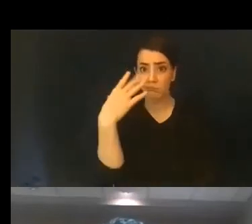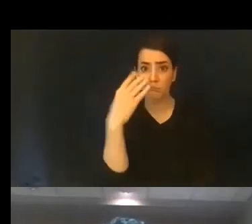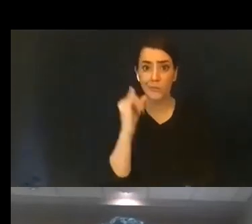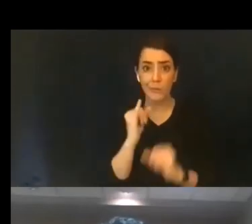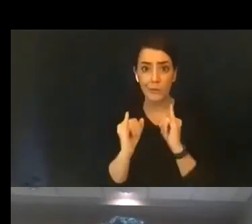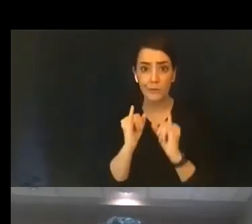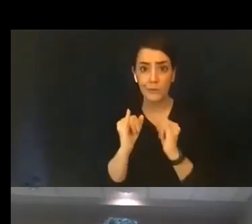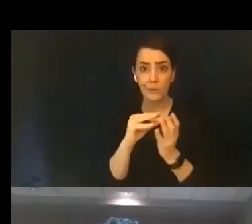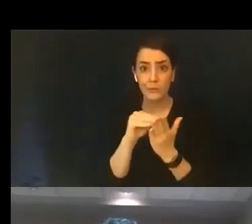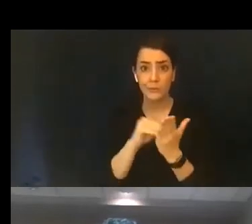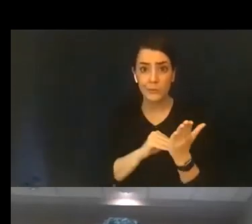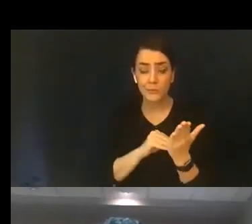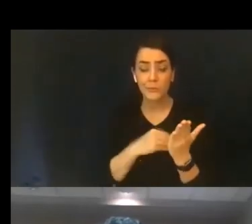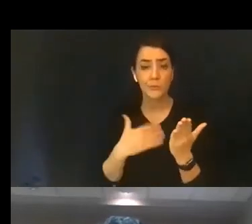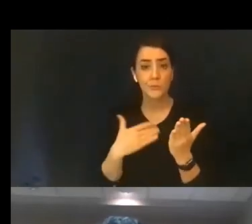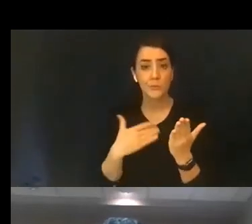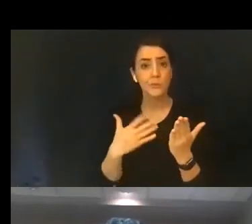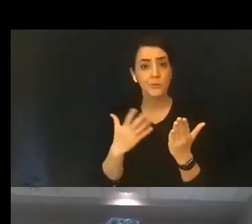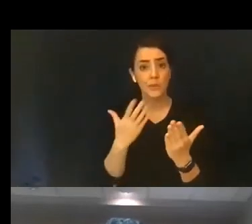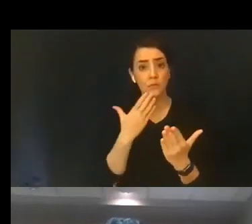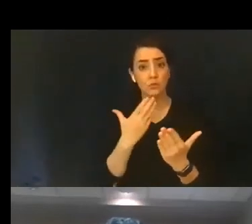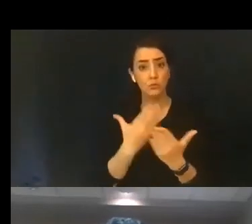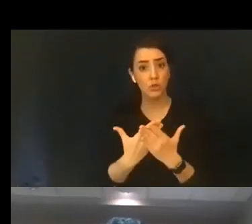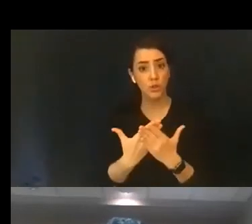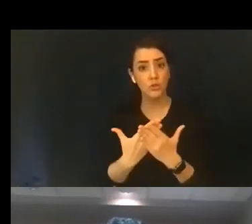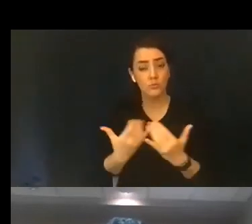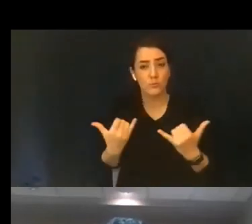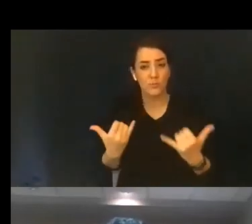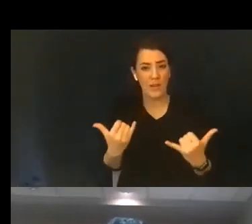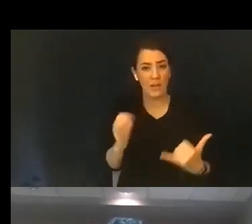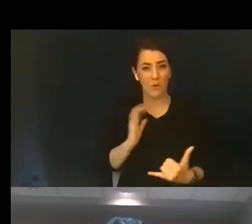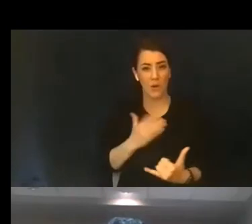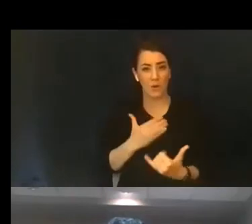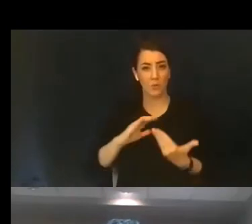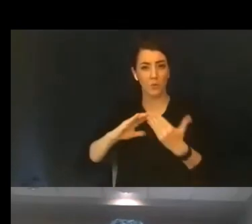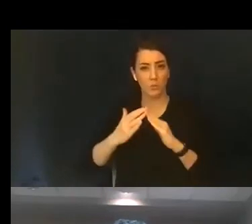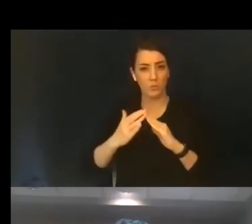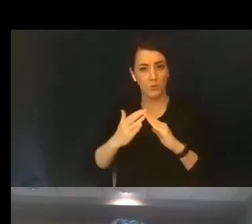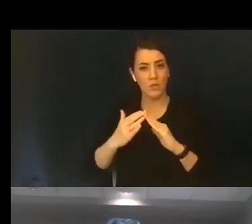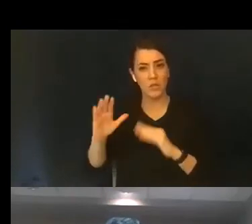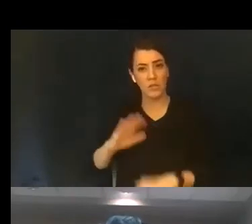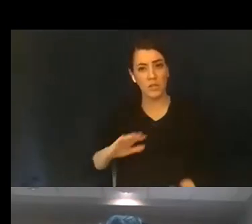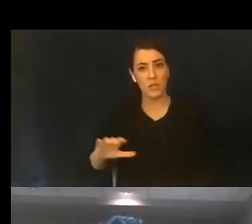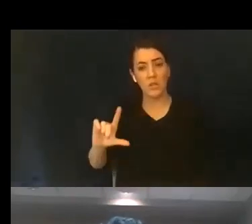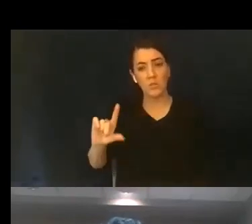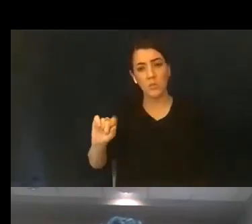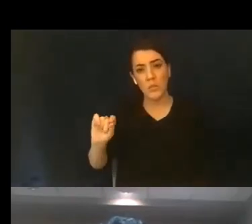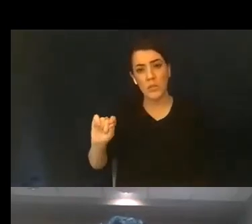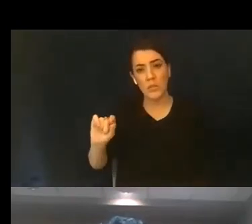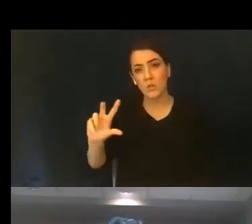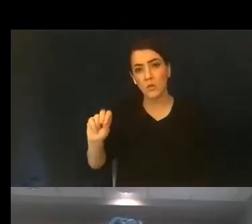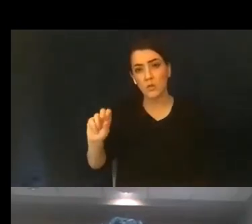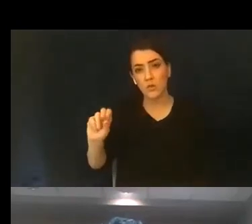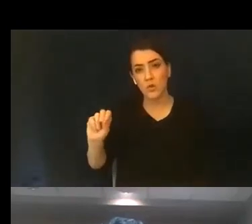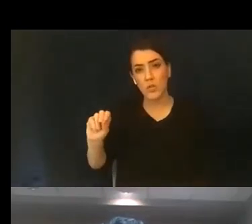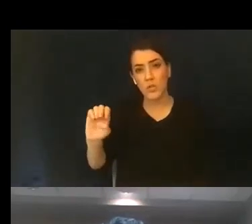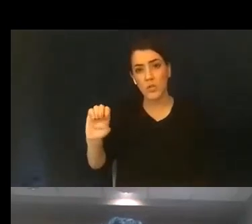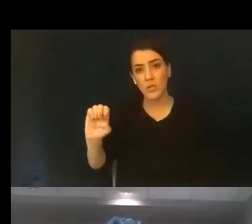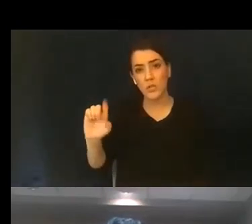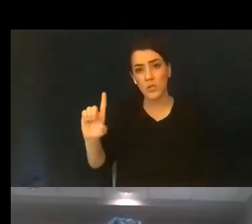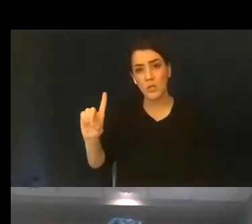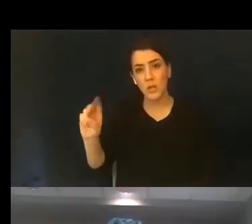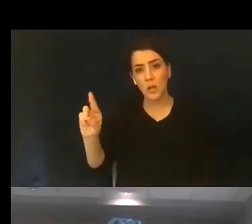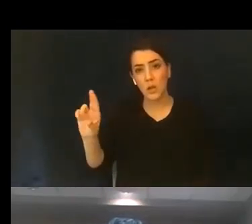of the 20-30 elders who we had worked with, a good 4 to 6 of